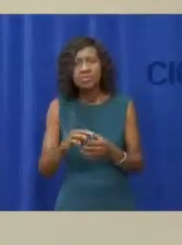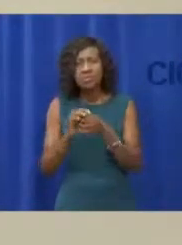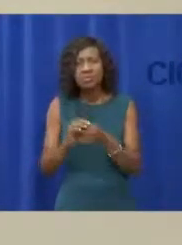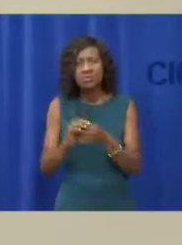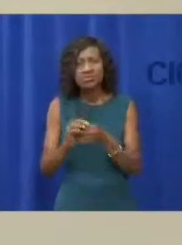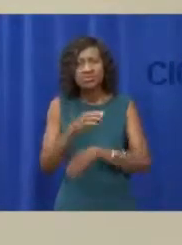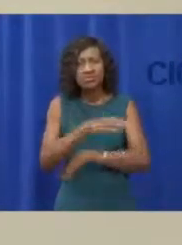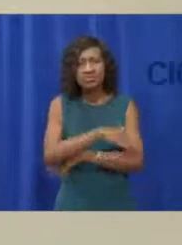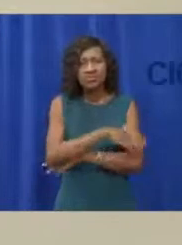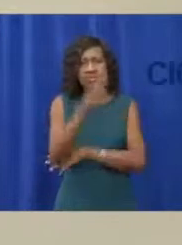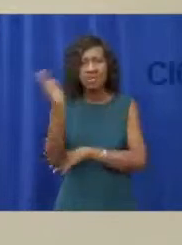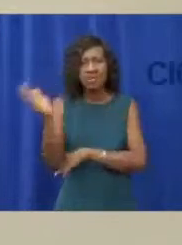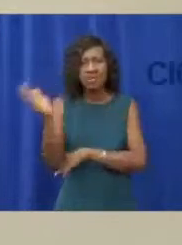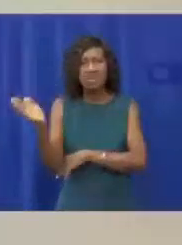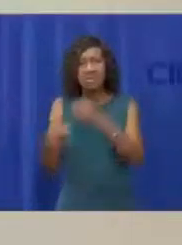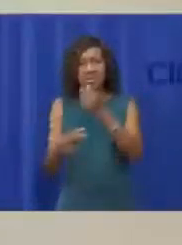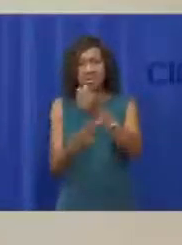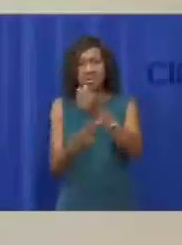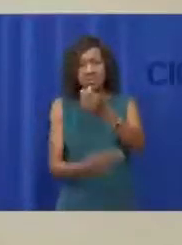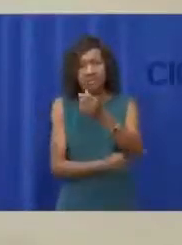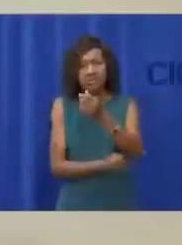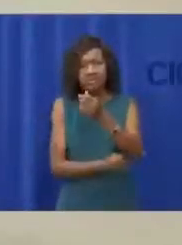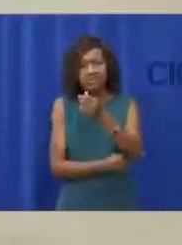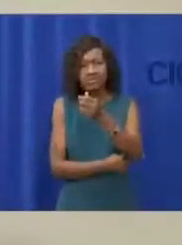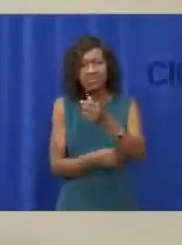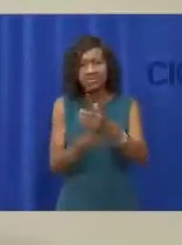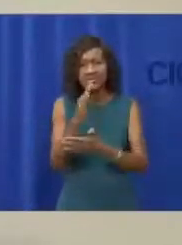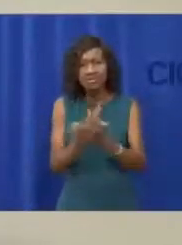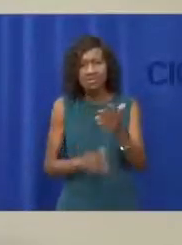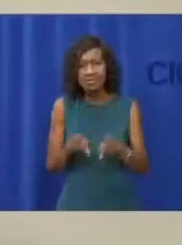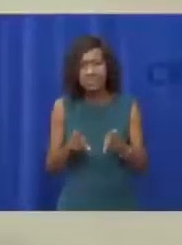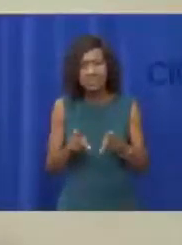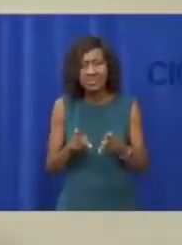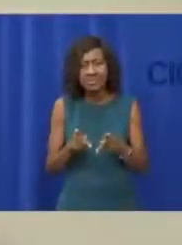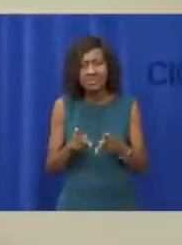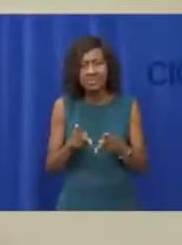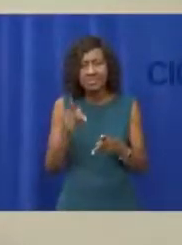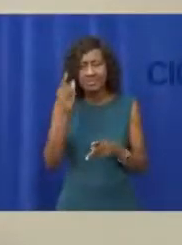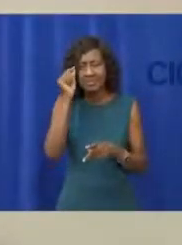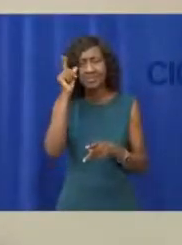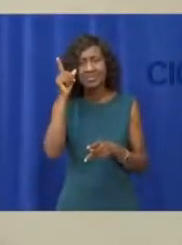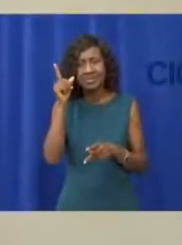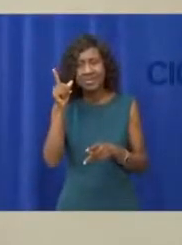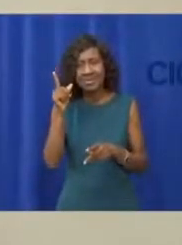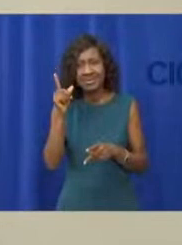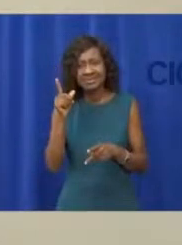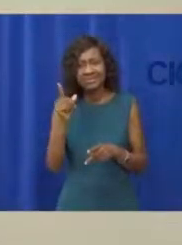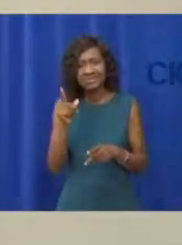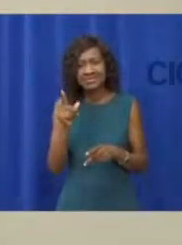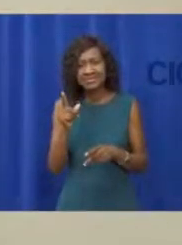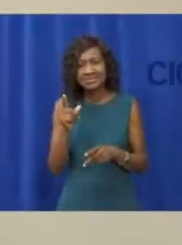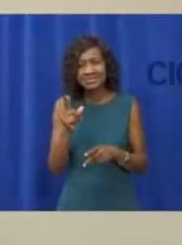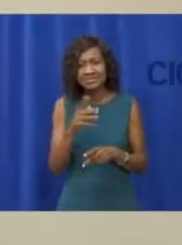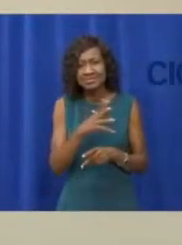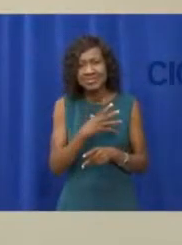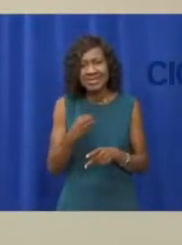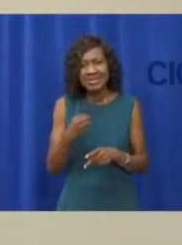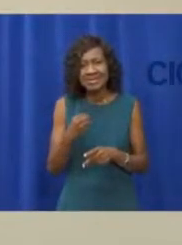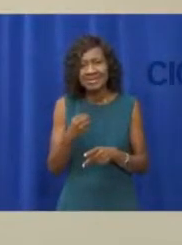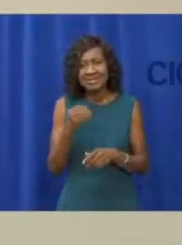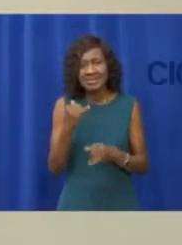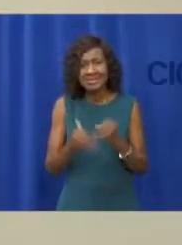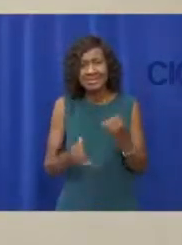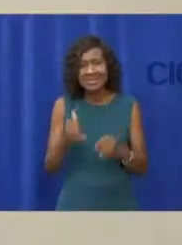significant alarm in the community and has stressed me massively over the course of last